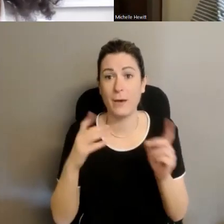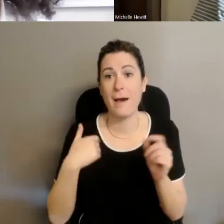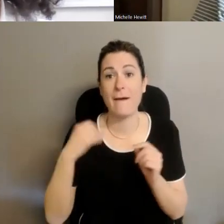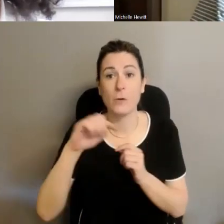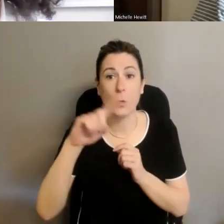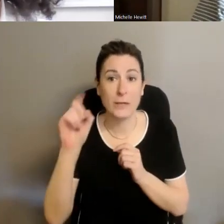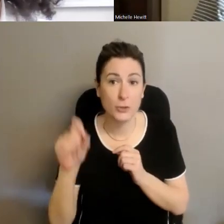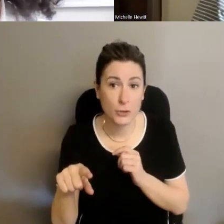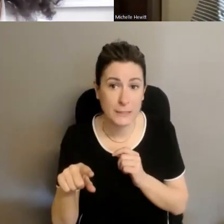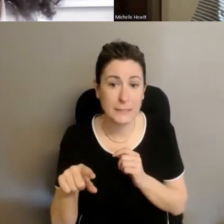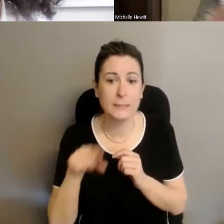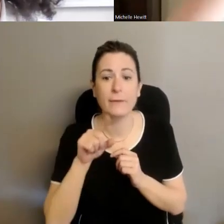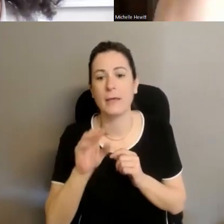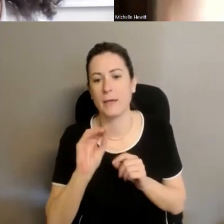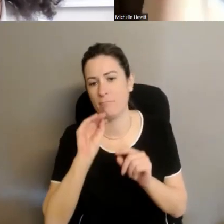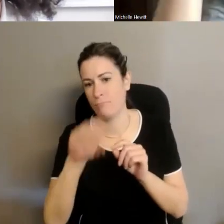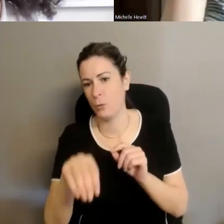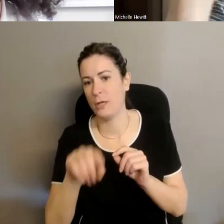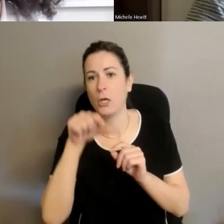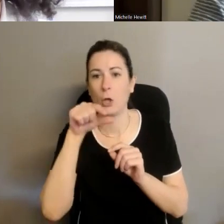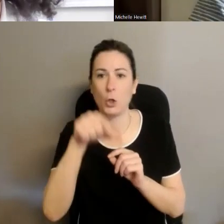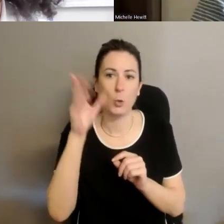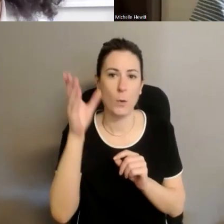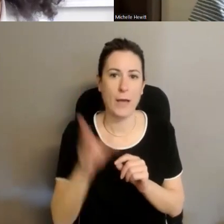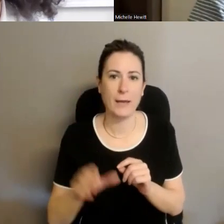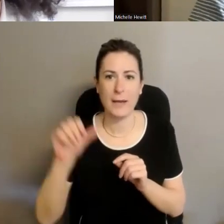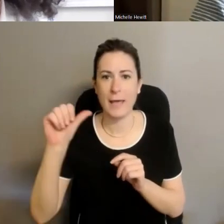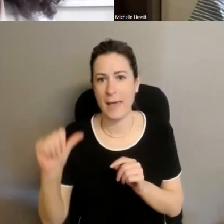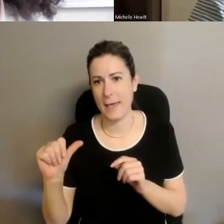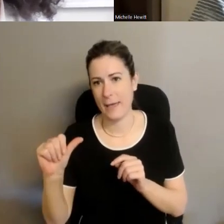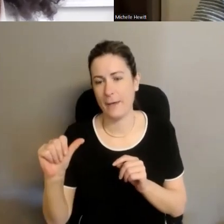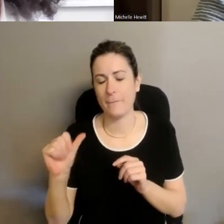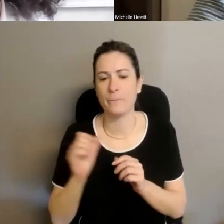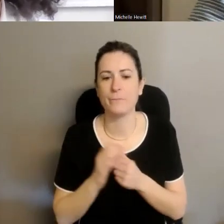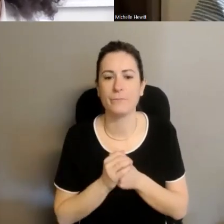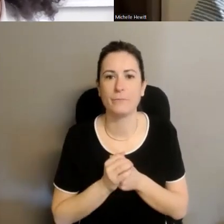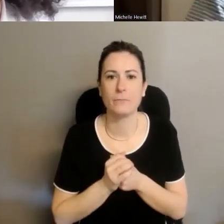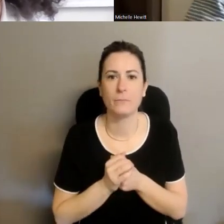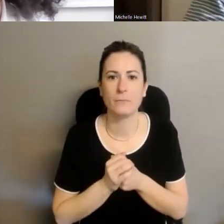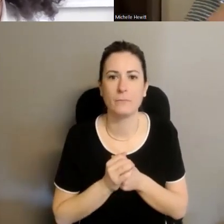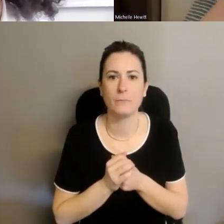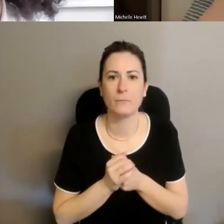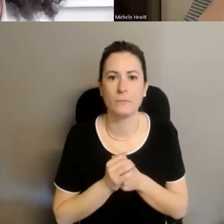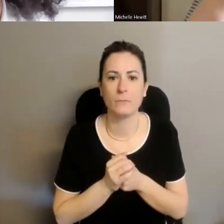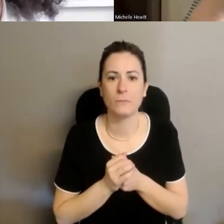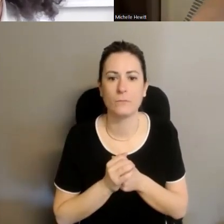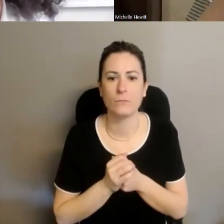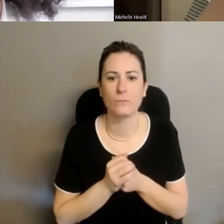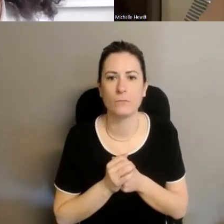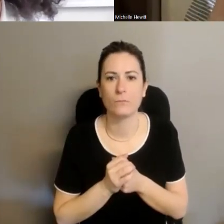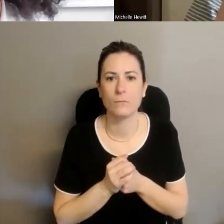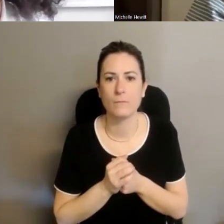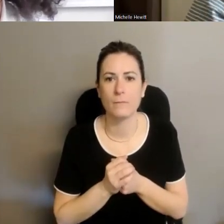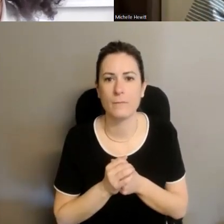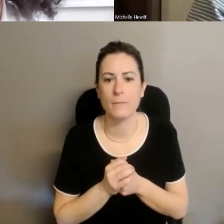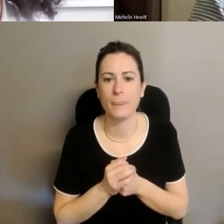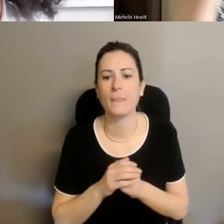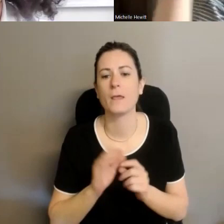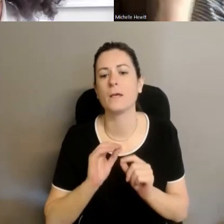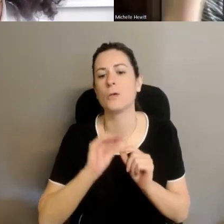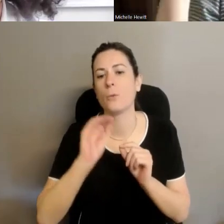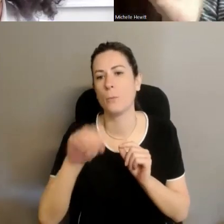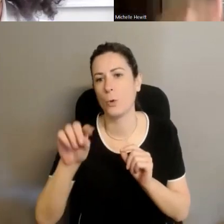the Q&A about that. Forget my own introduction there, you know, I just say, oh, put it in there. So if it put your questions into the